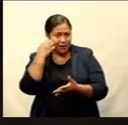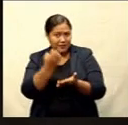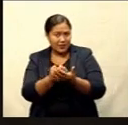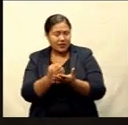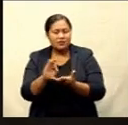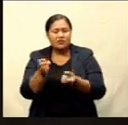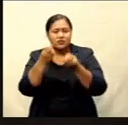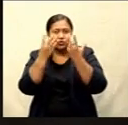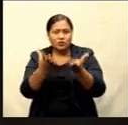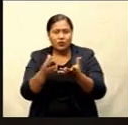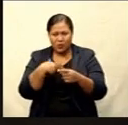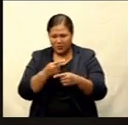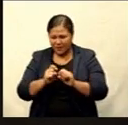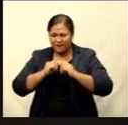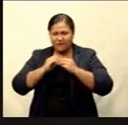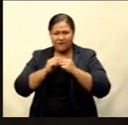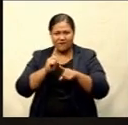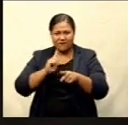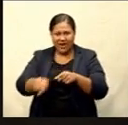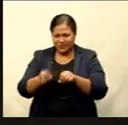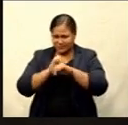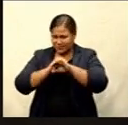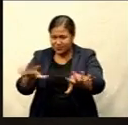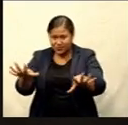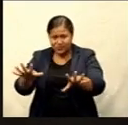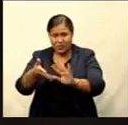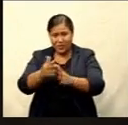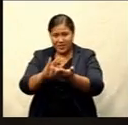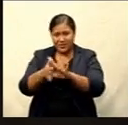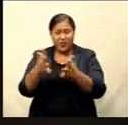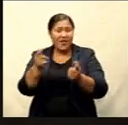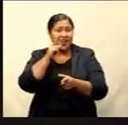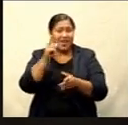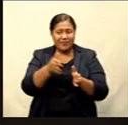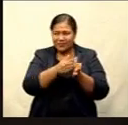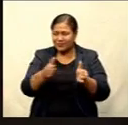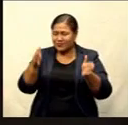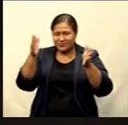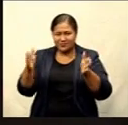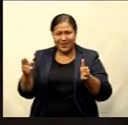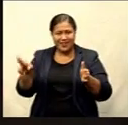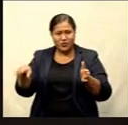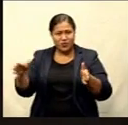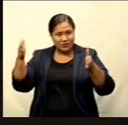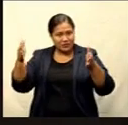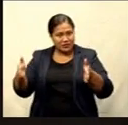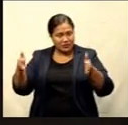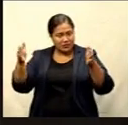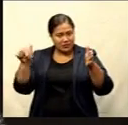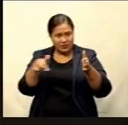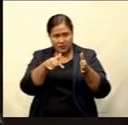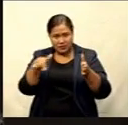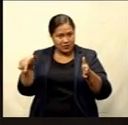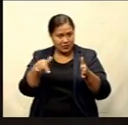is widespread community transmission in the Lami Suva Nosori containment